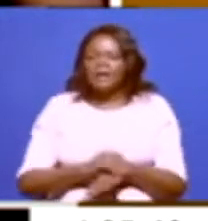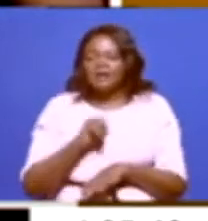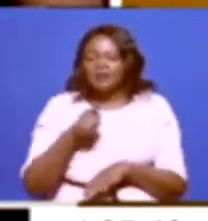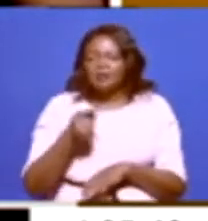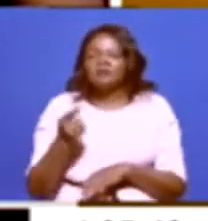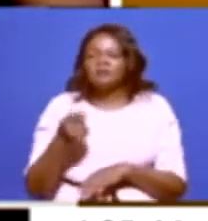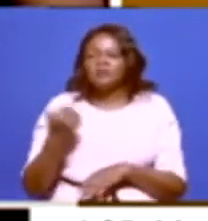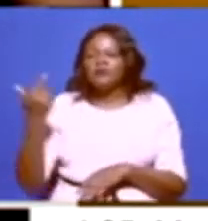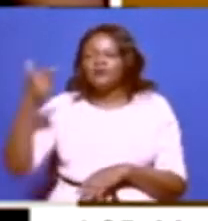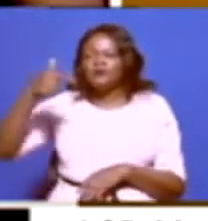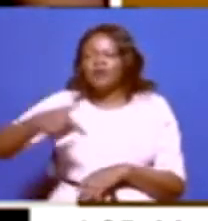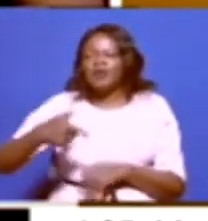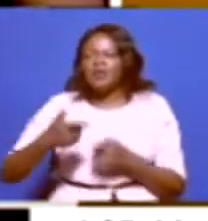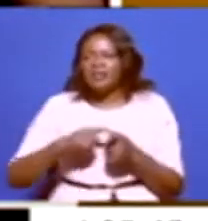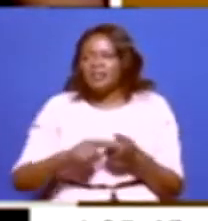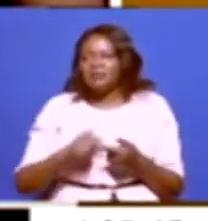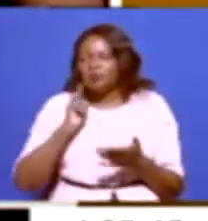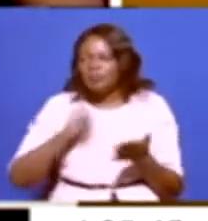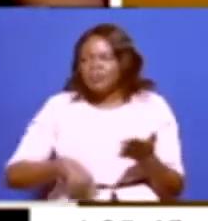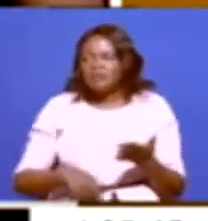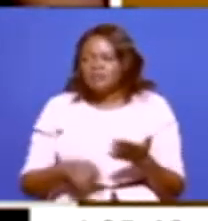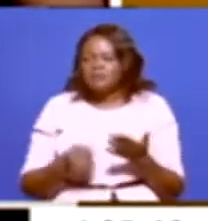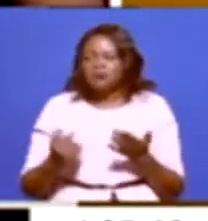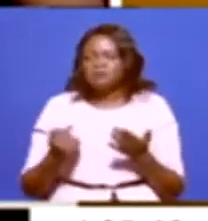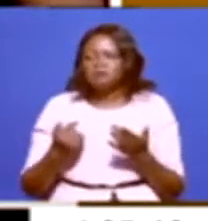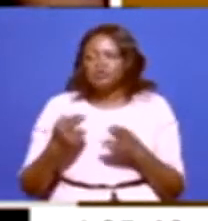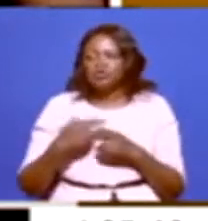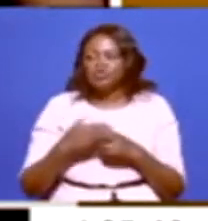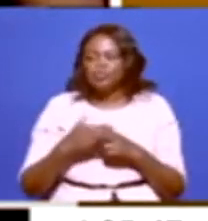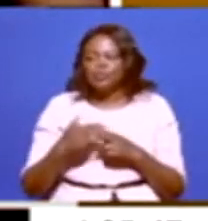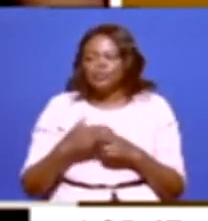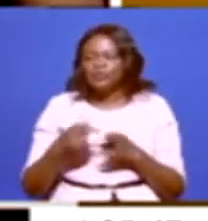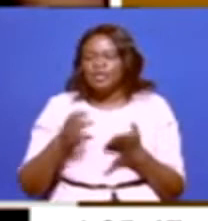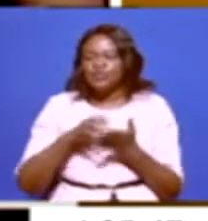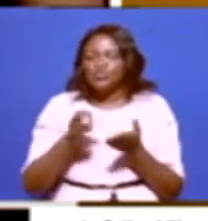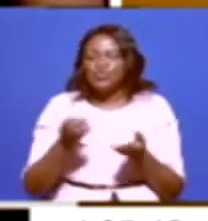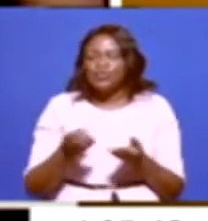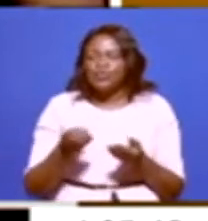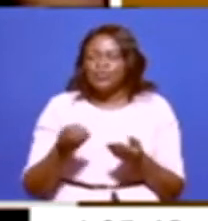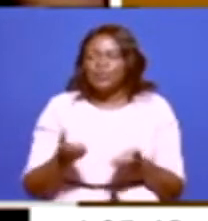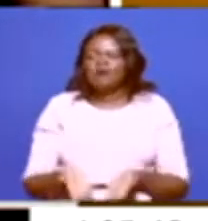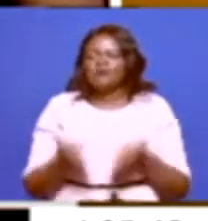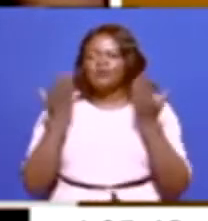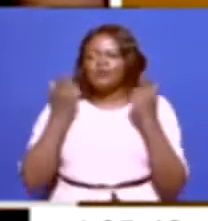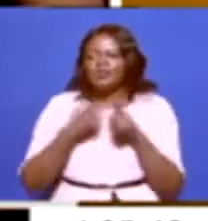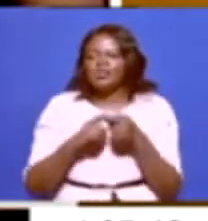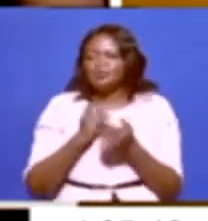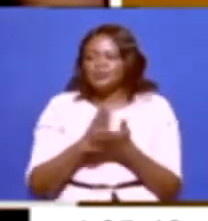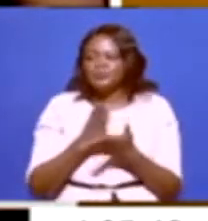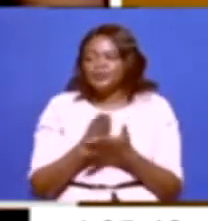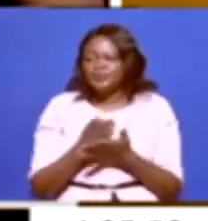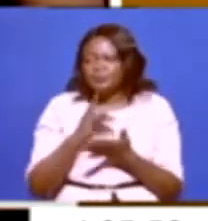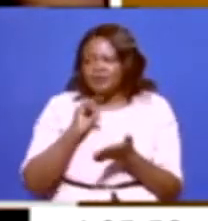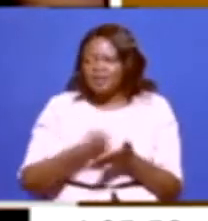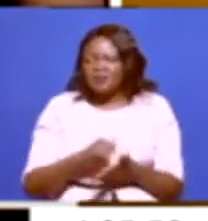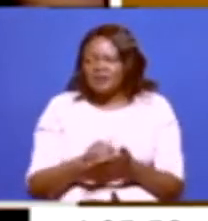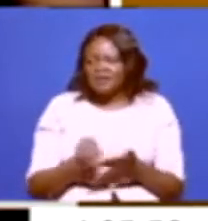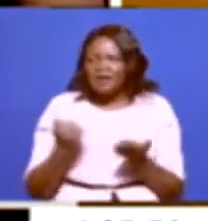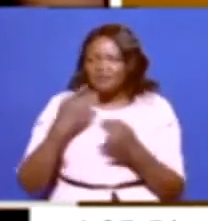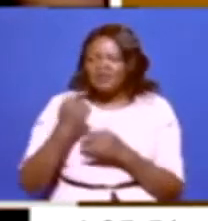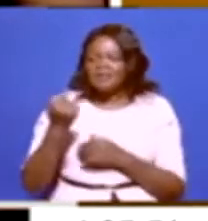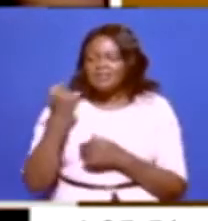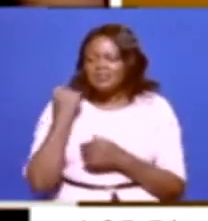and is hopeful that in the next few days the situation will have improved. And basically, Irene, we can say that now following the